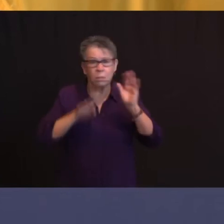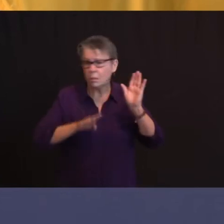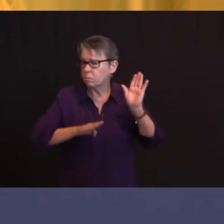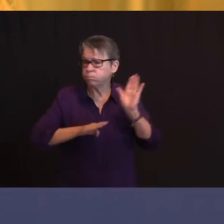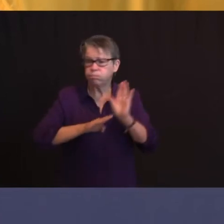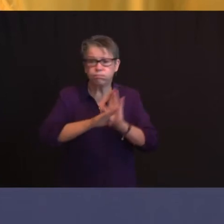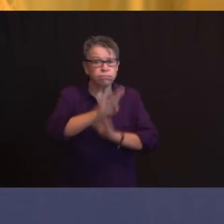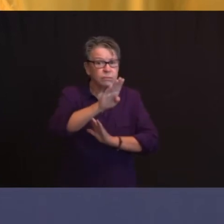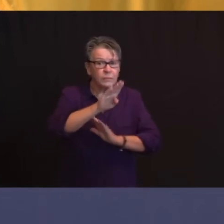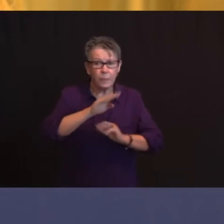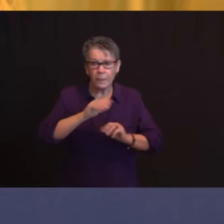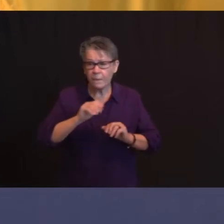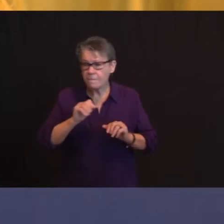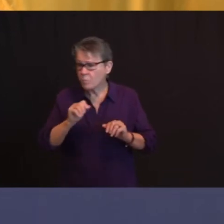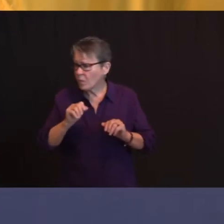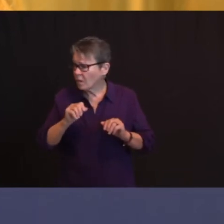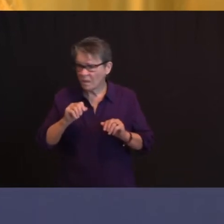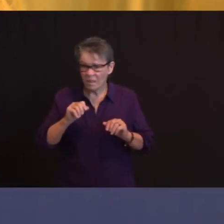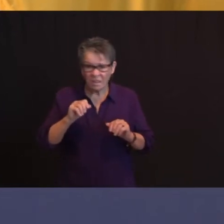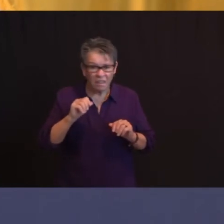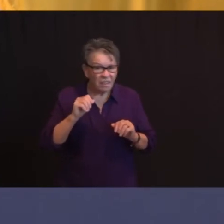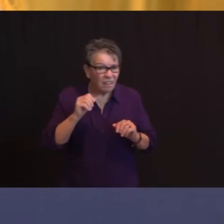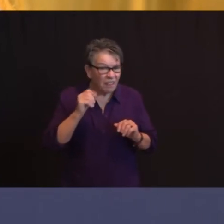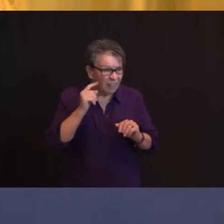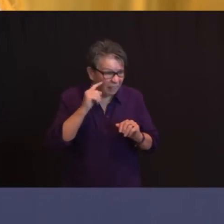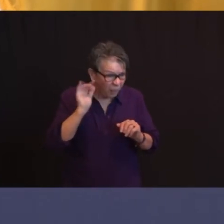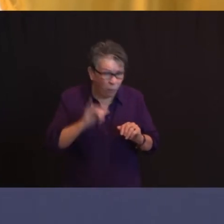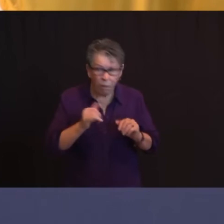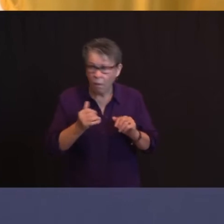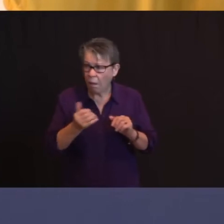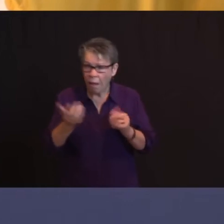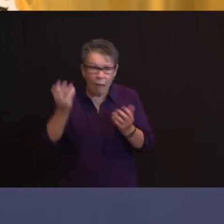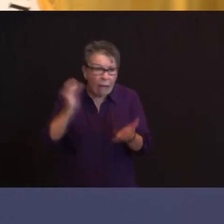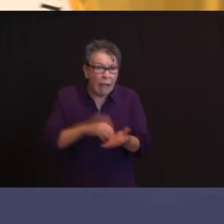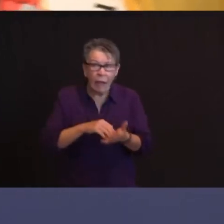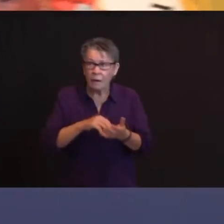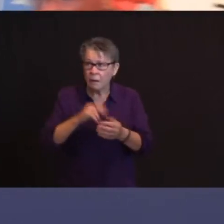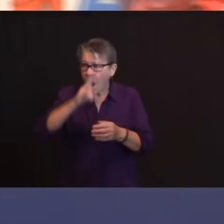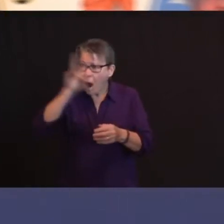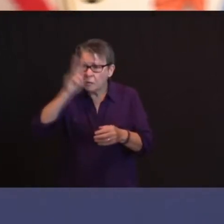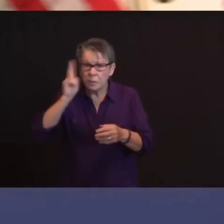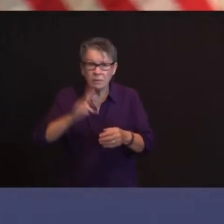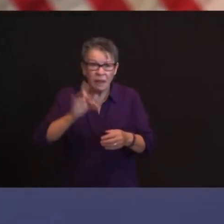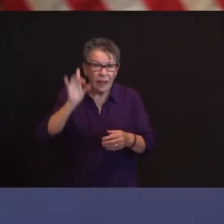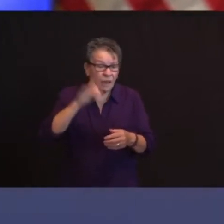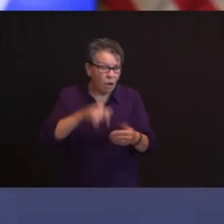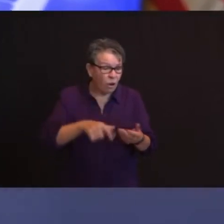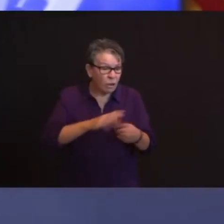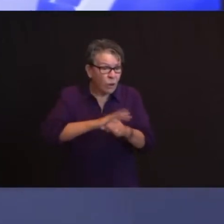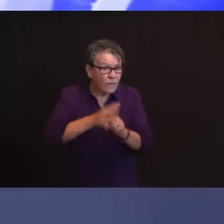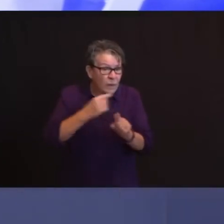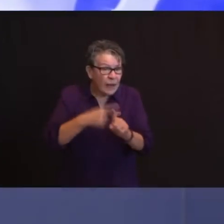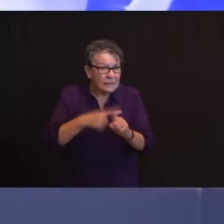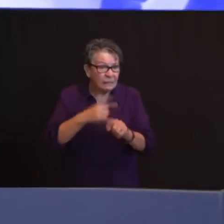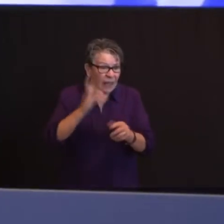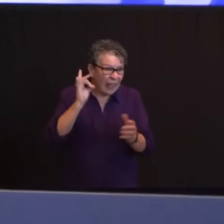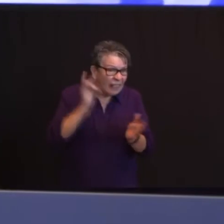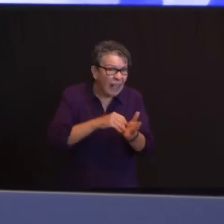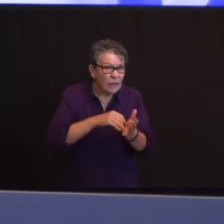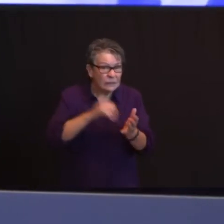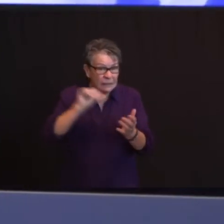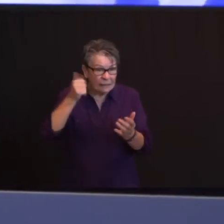day. Any more color on that or on hospitalizations in terms of what you're looking at? Yeah, we look primarily at the hospitalizations, and if we